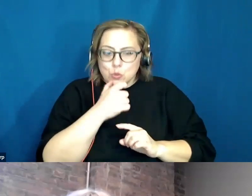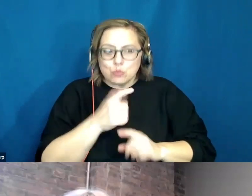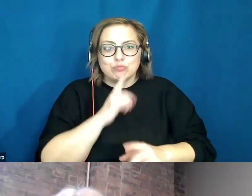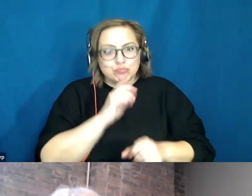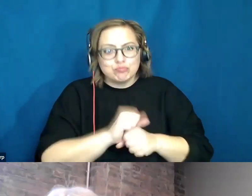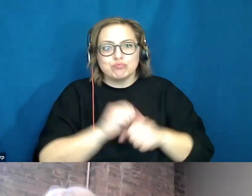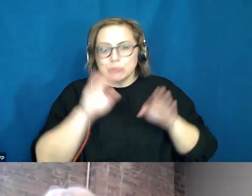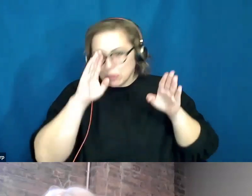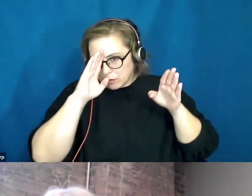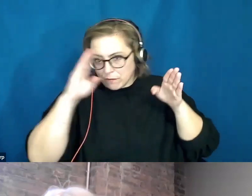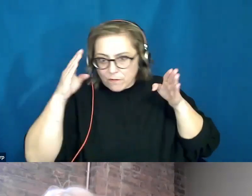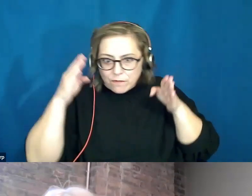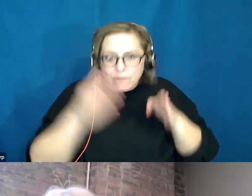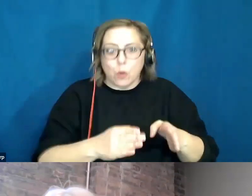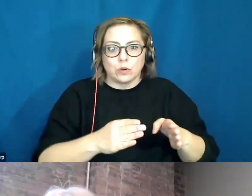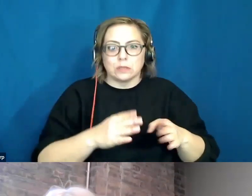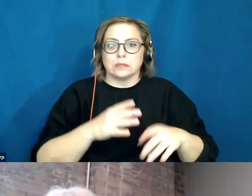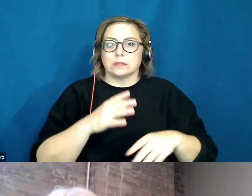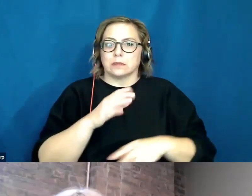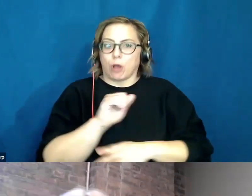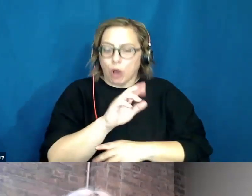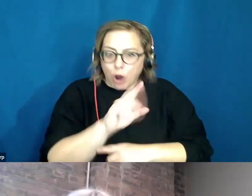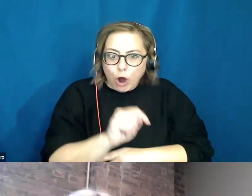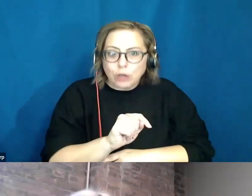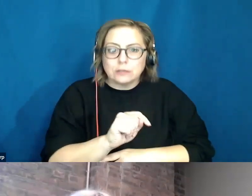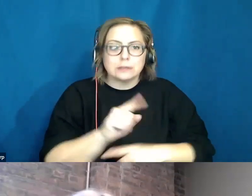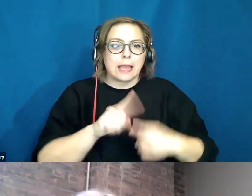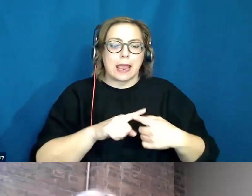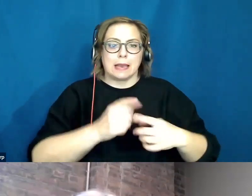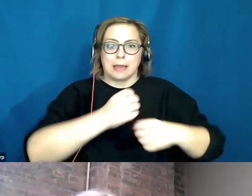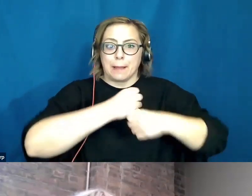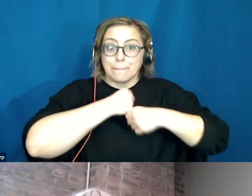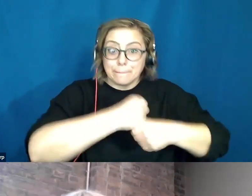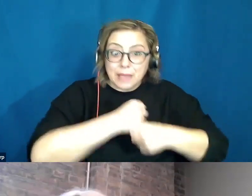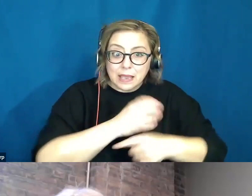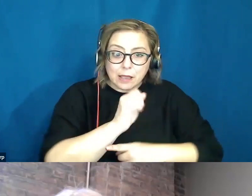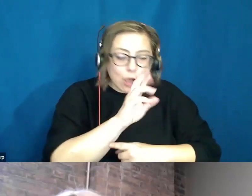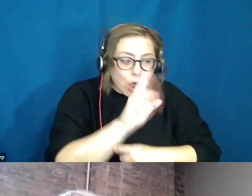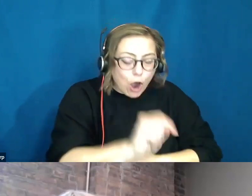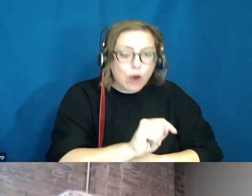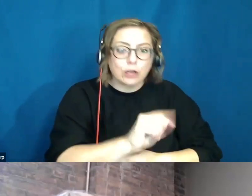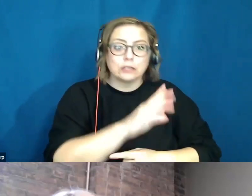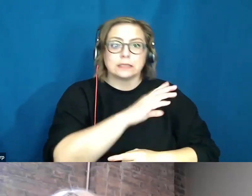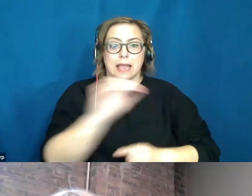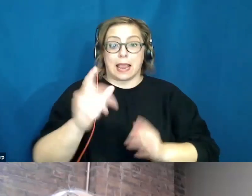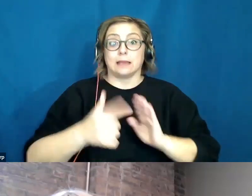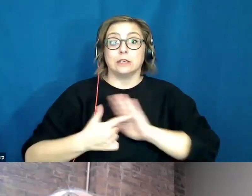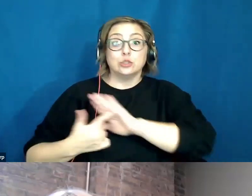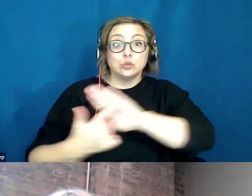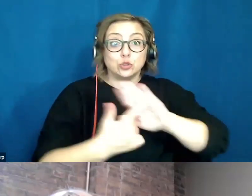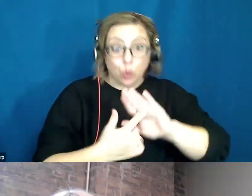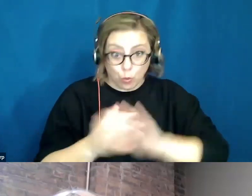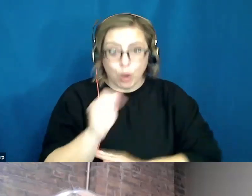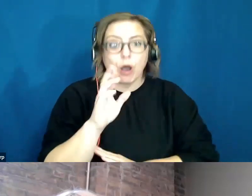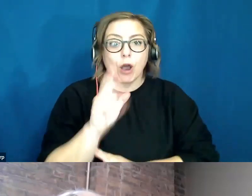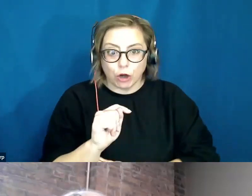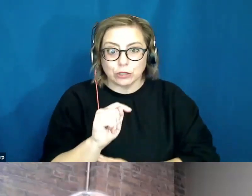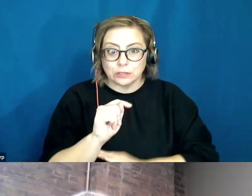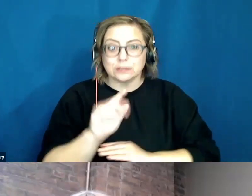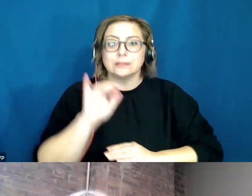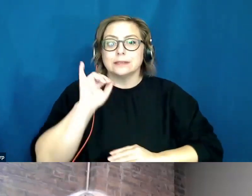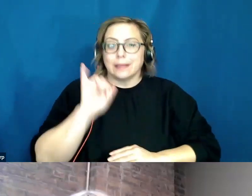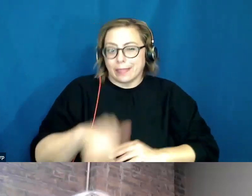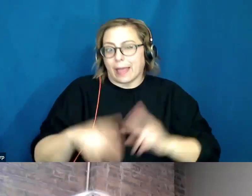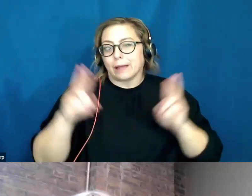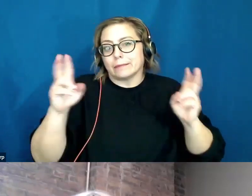creating. Obviously, creating new work is key. Exhibiting it is also key. Getting out there, those are the kind of